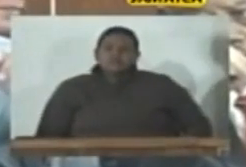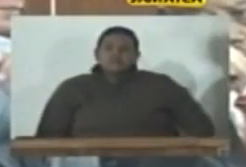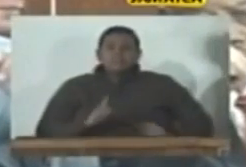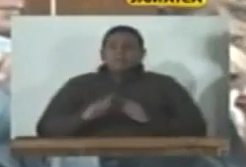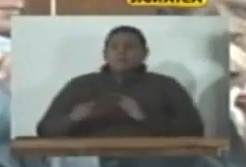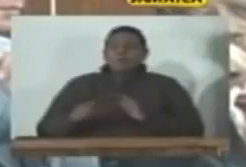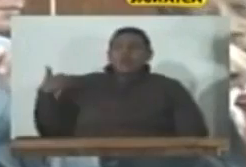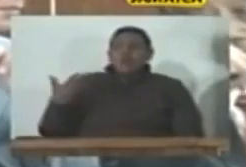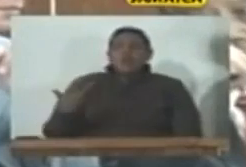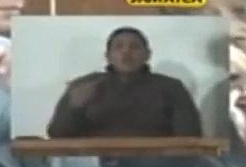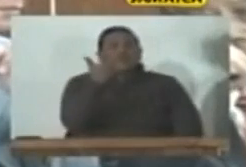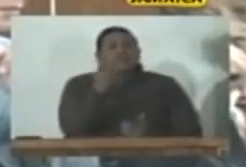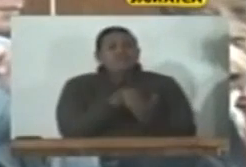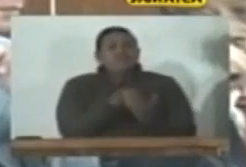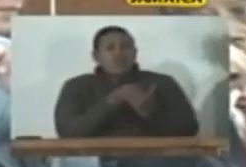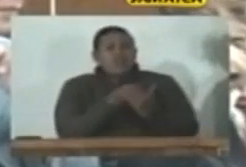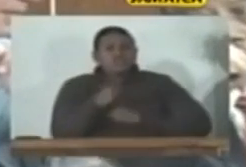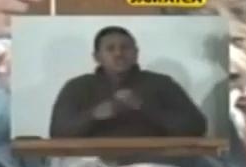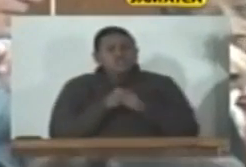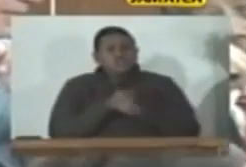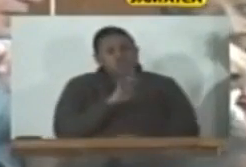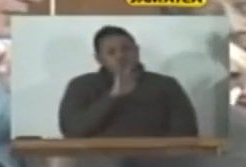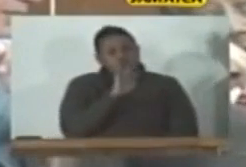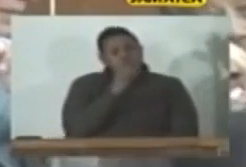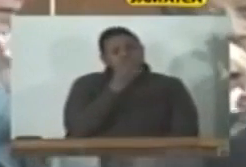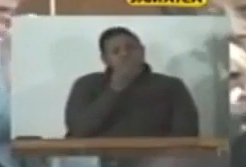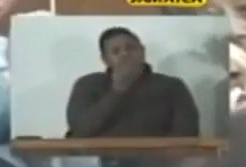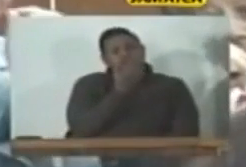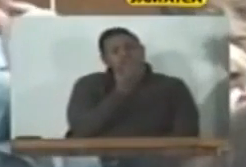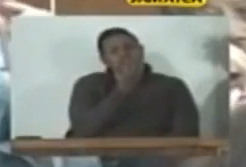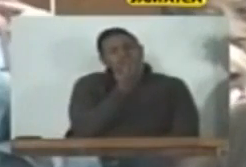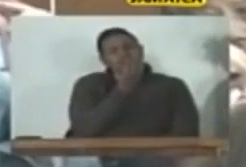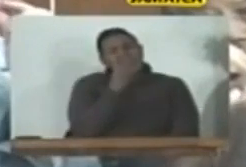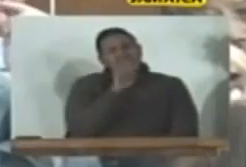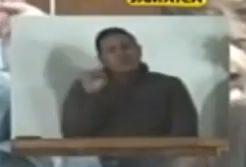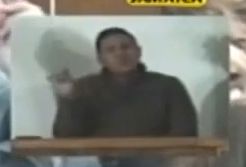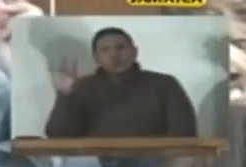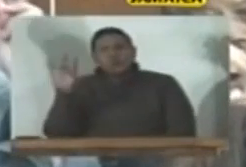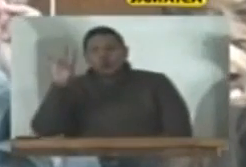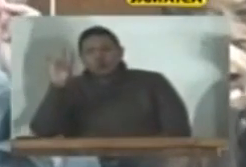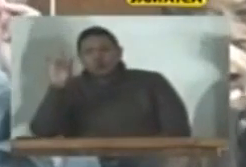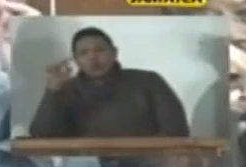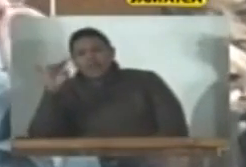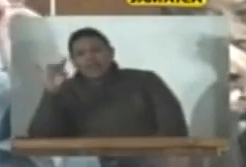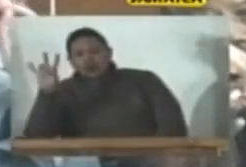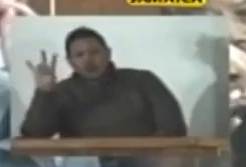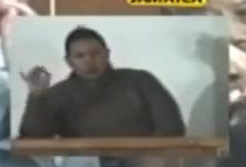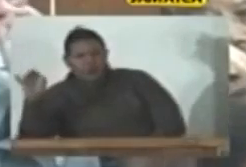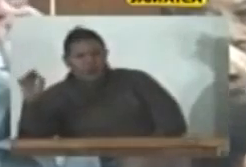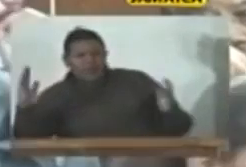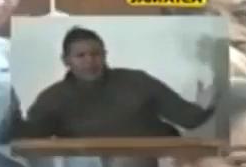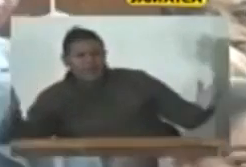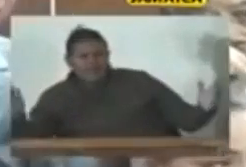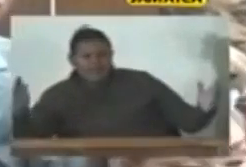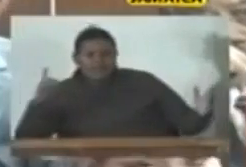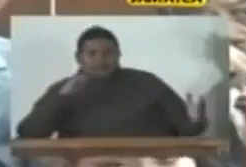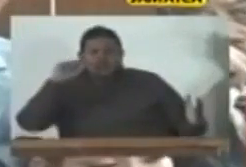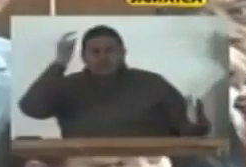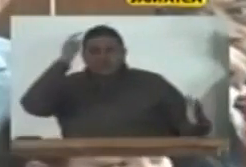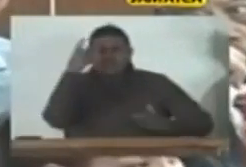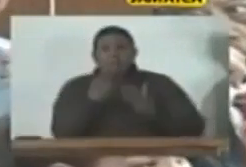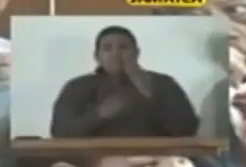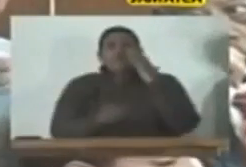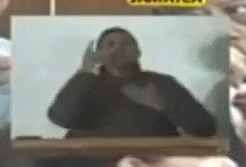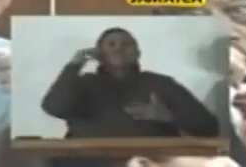16-17 through to 18-19, and in the government's projections for the coming fiscal year, 2019-20, there has